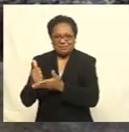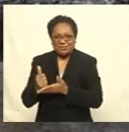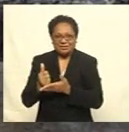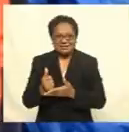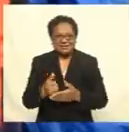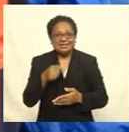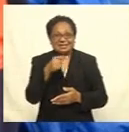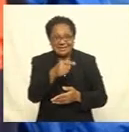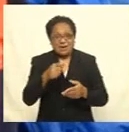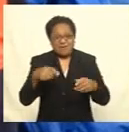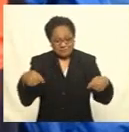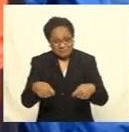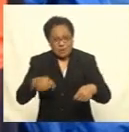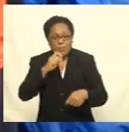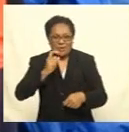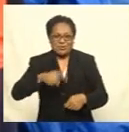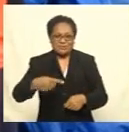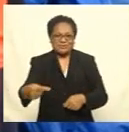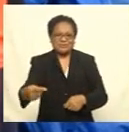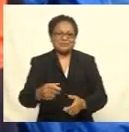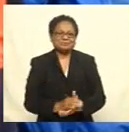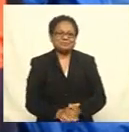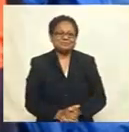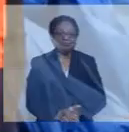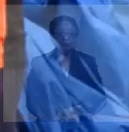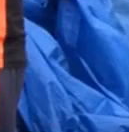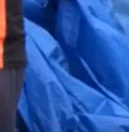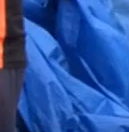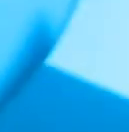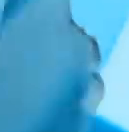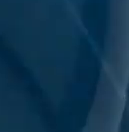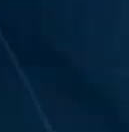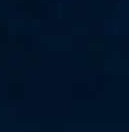out soon. Eleanor Turangaibiu, FBC News.